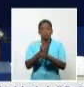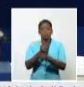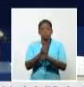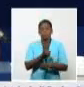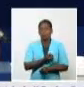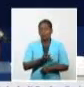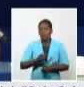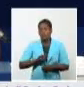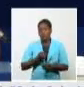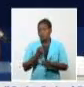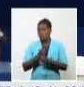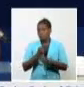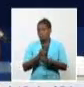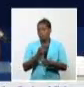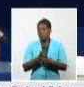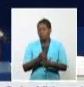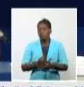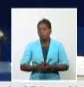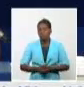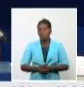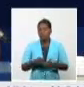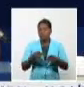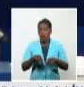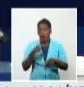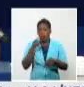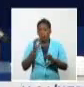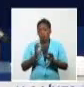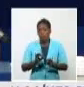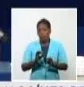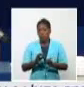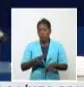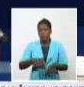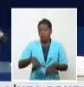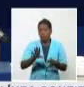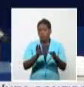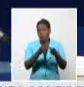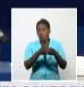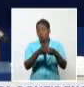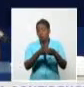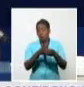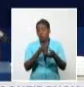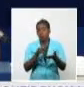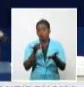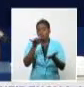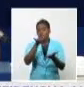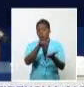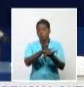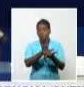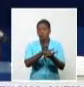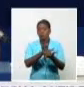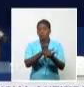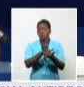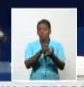the step forward, and we have been aware of a number of brigades that have gone out to fight